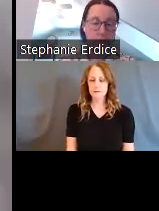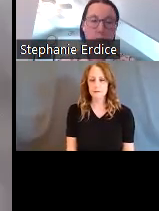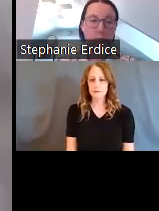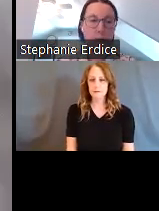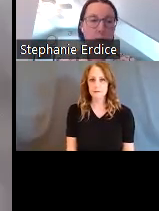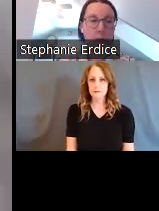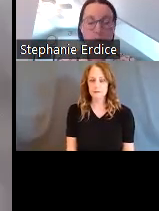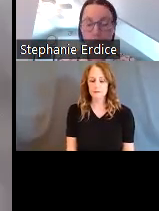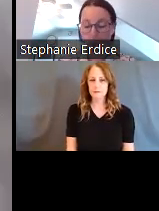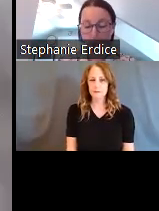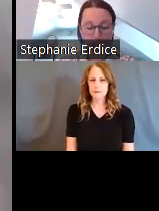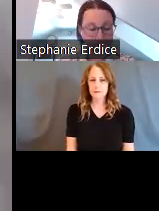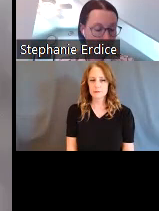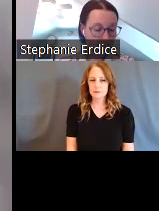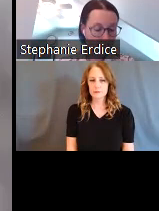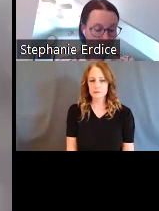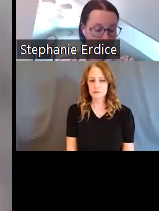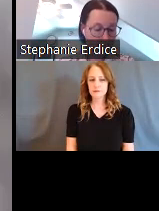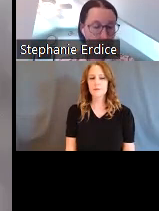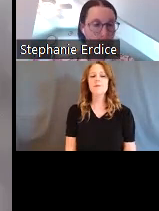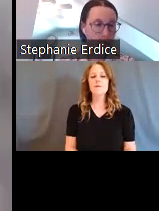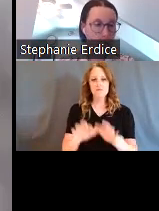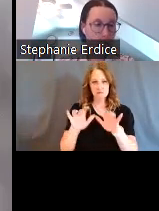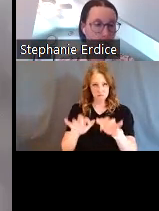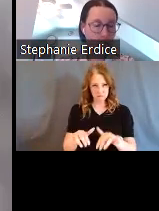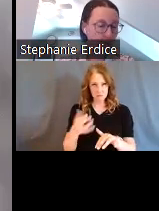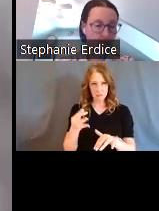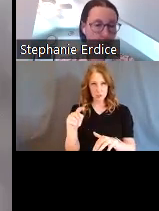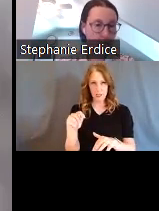your team. So yeah, populate that in the